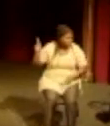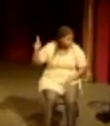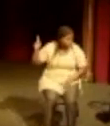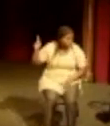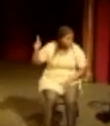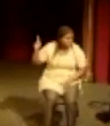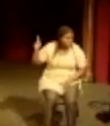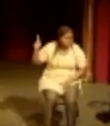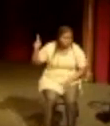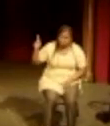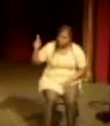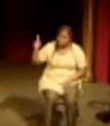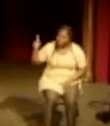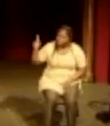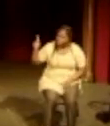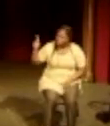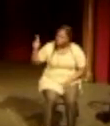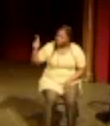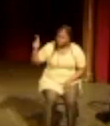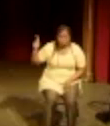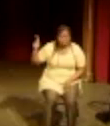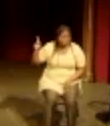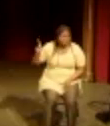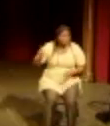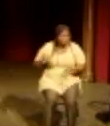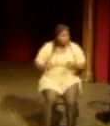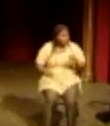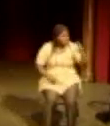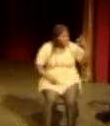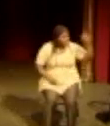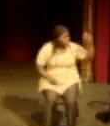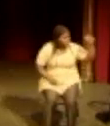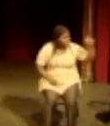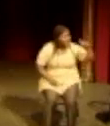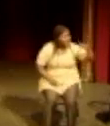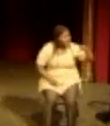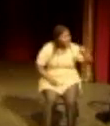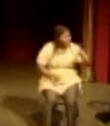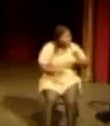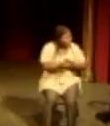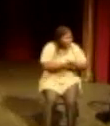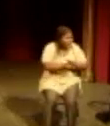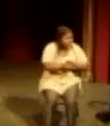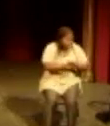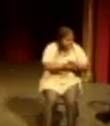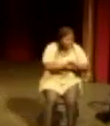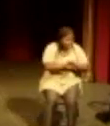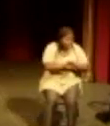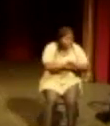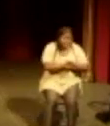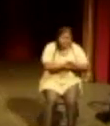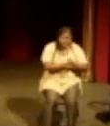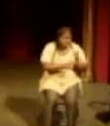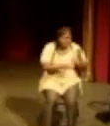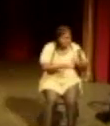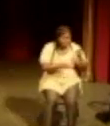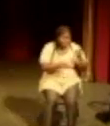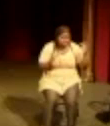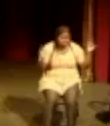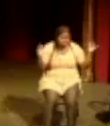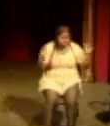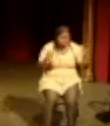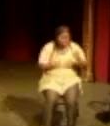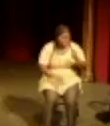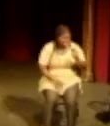recreating Beauty and the Beast outside in our quad for literally 600 or 700 community members